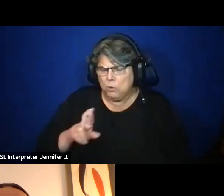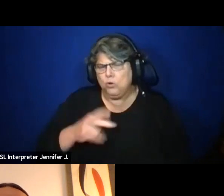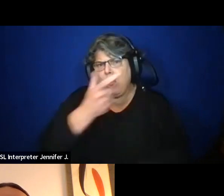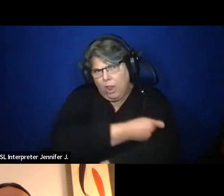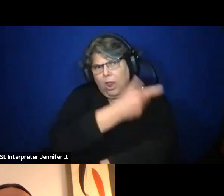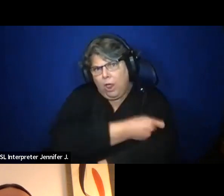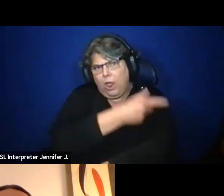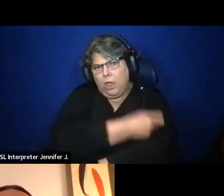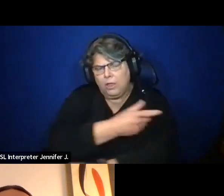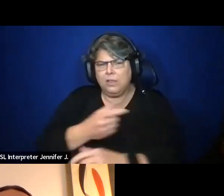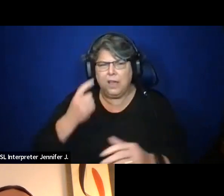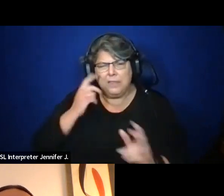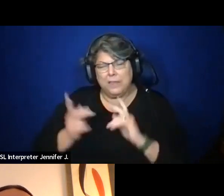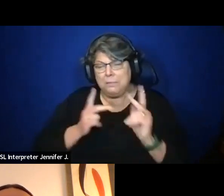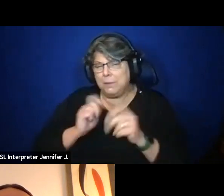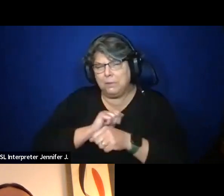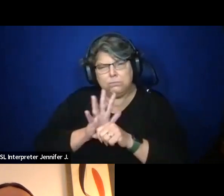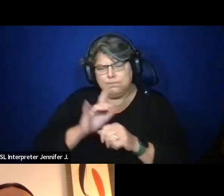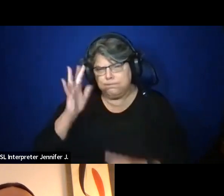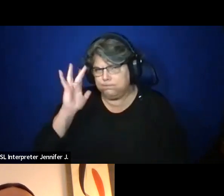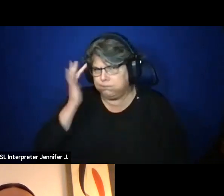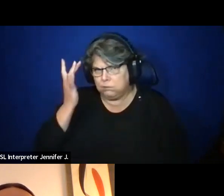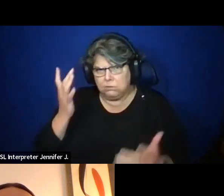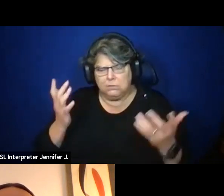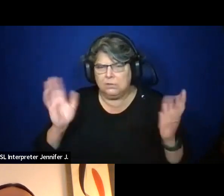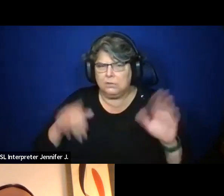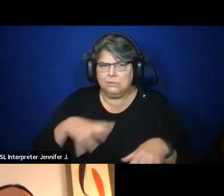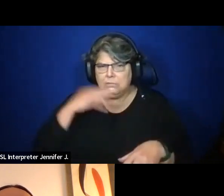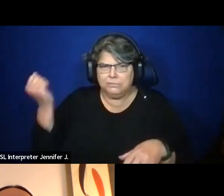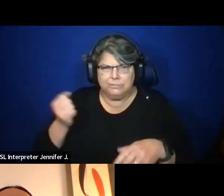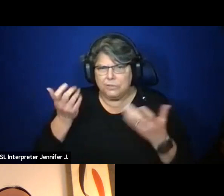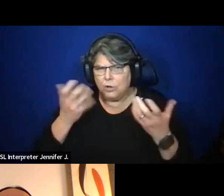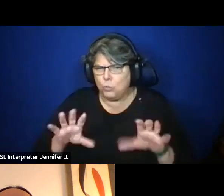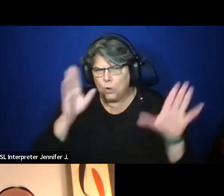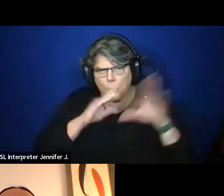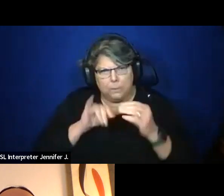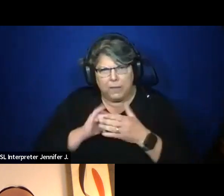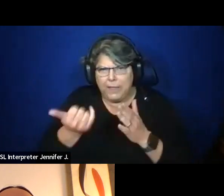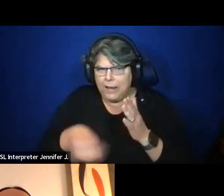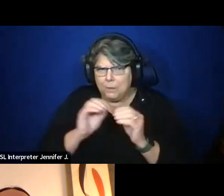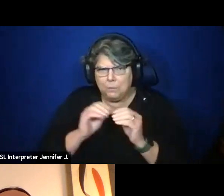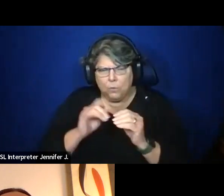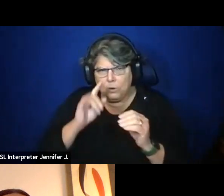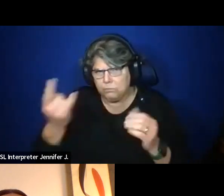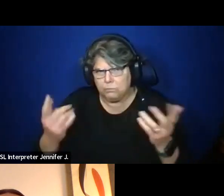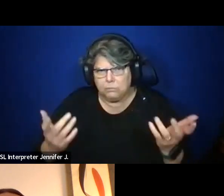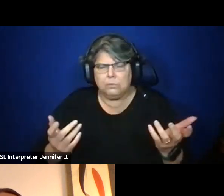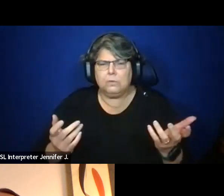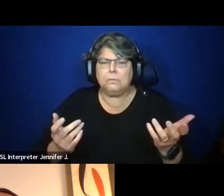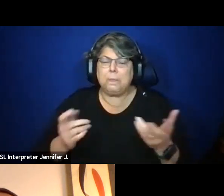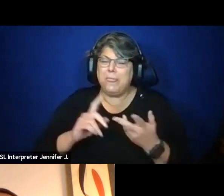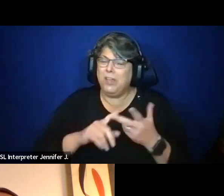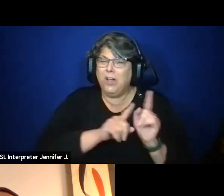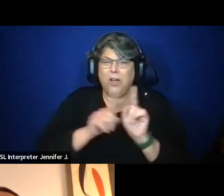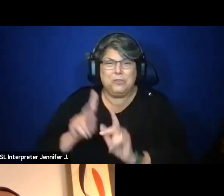there's pandemic fatigue. People are tired about hearing about it and worrying about it. I think there's also lack of